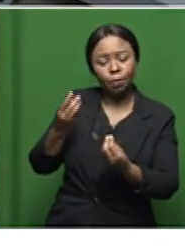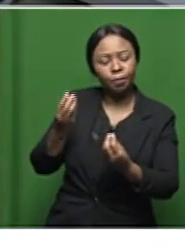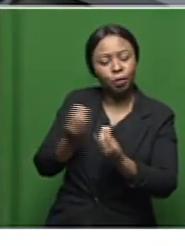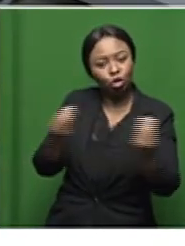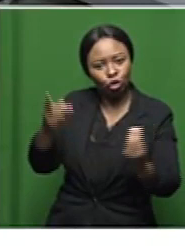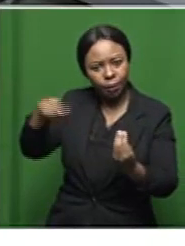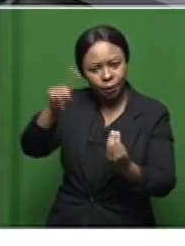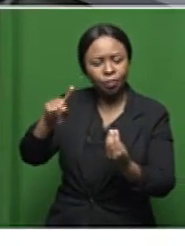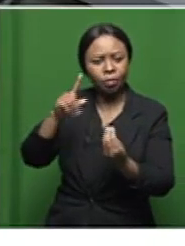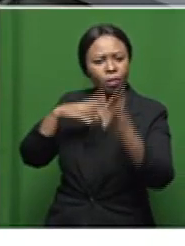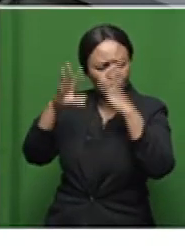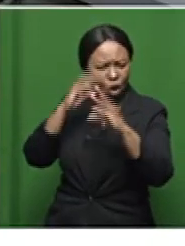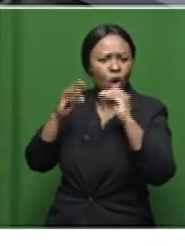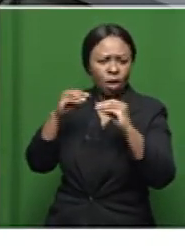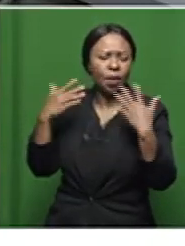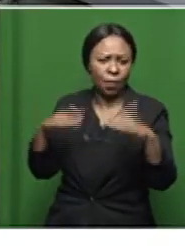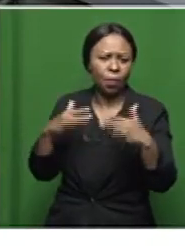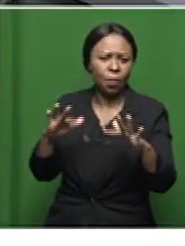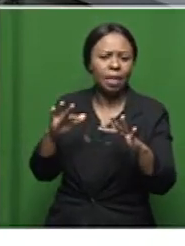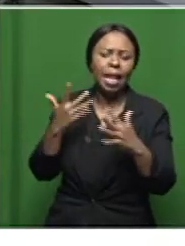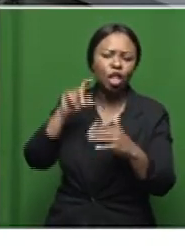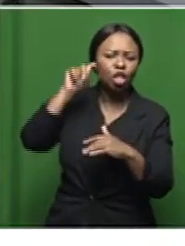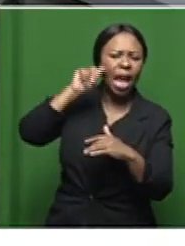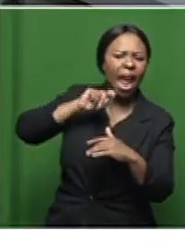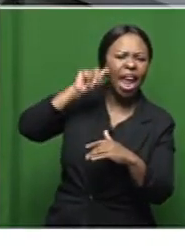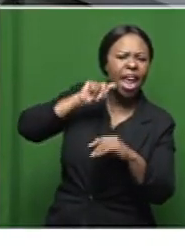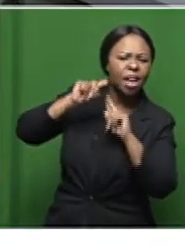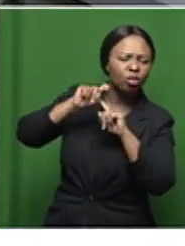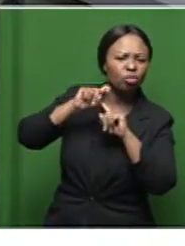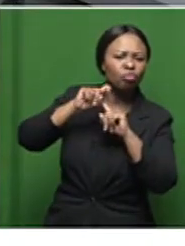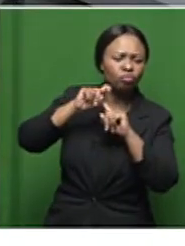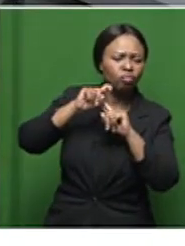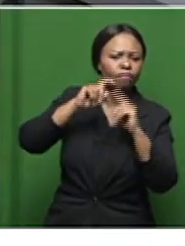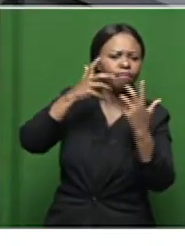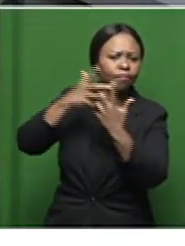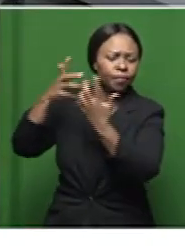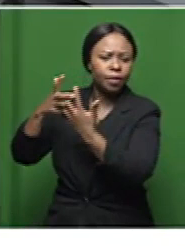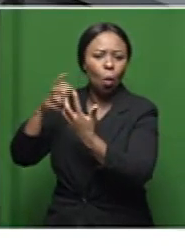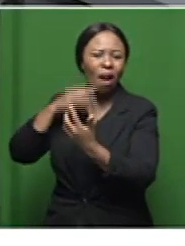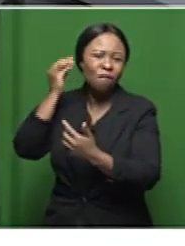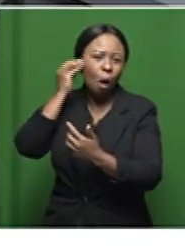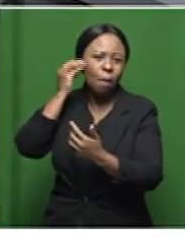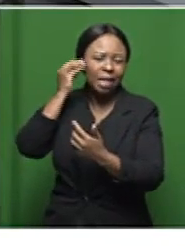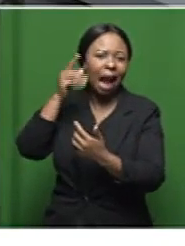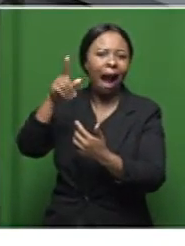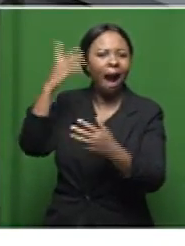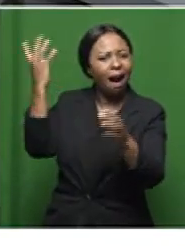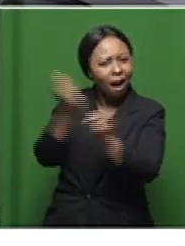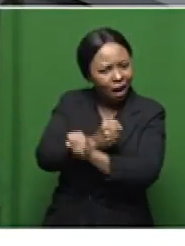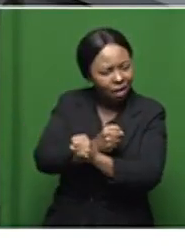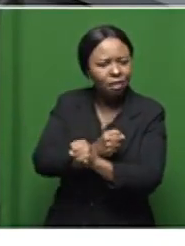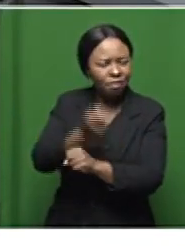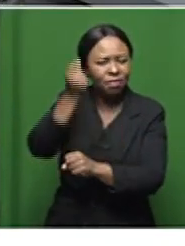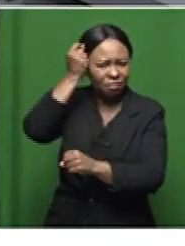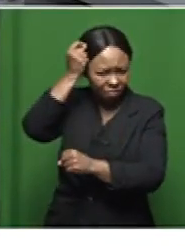up to how you speak to a child of a certain age so that they can consume it in a way that makes sense for them and that